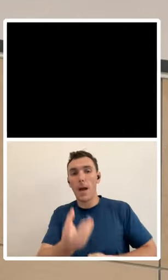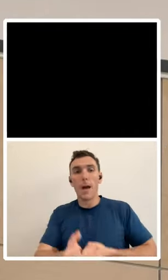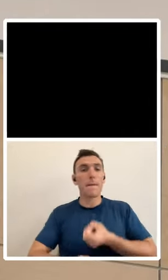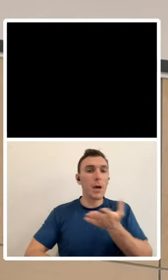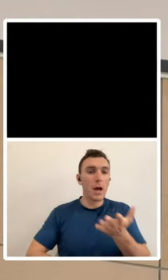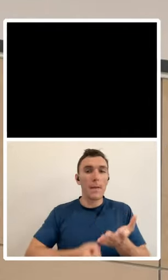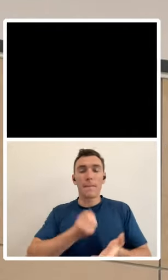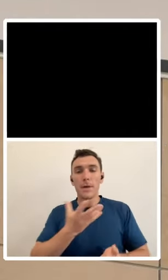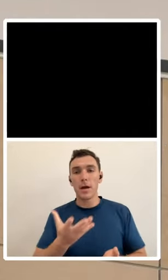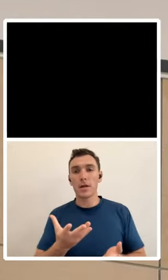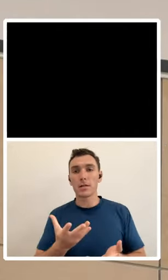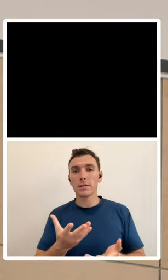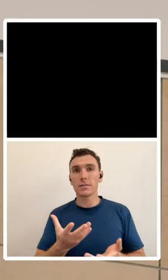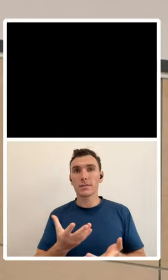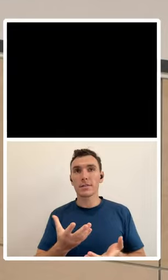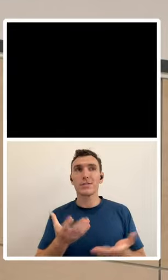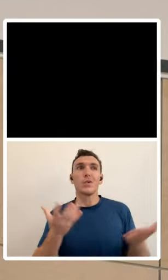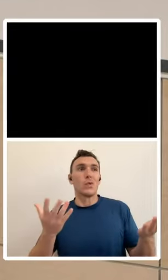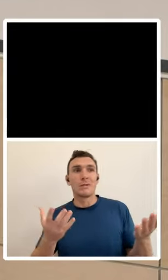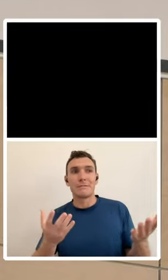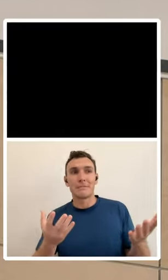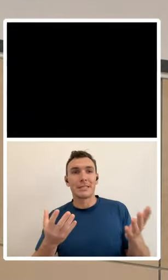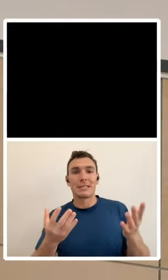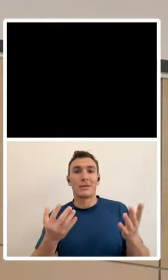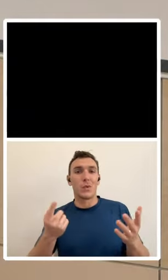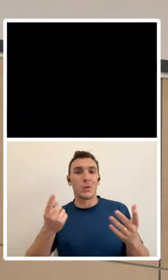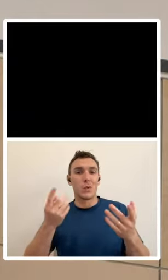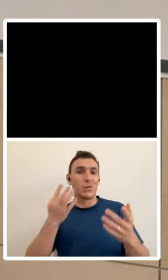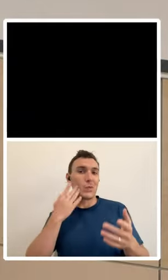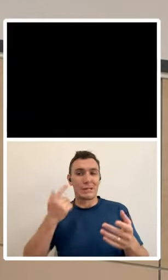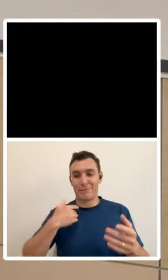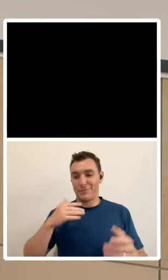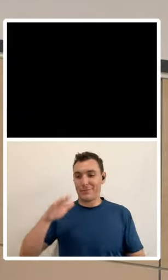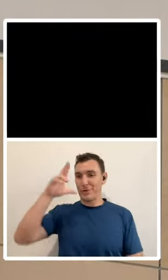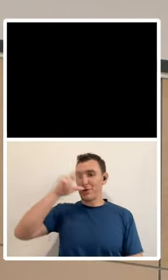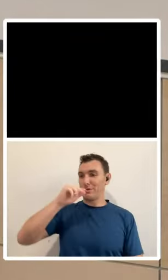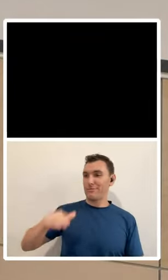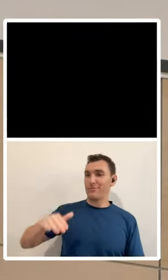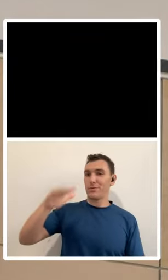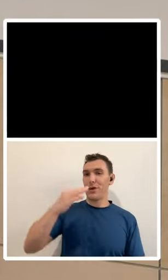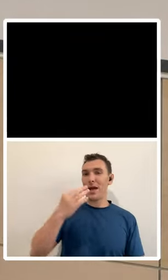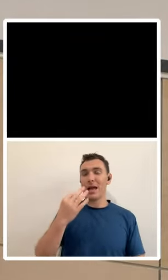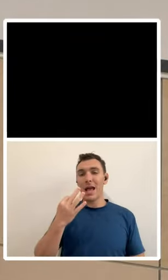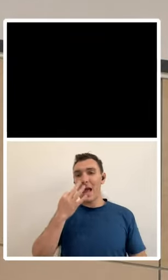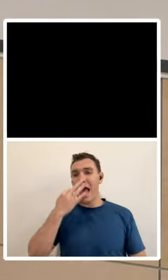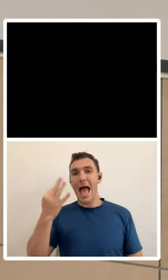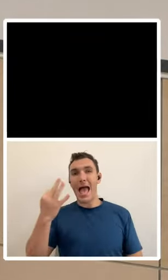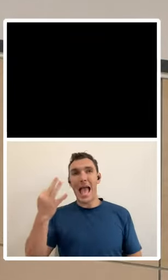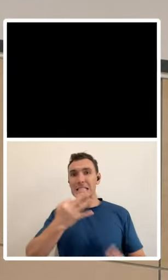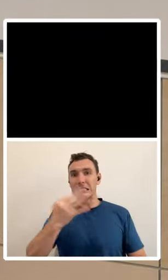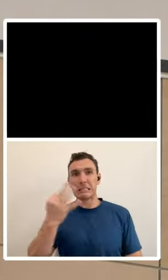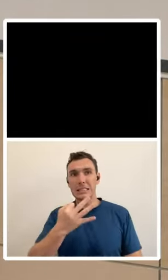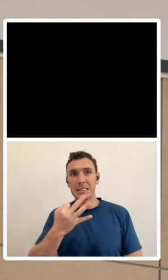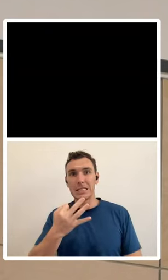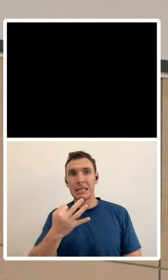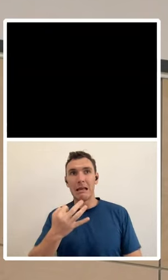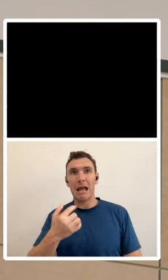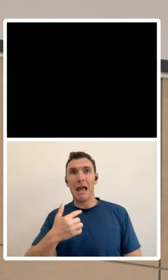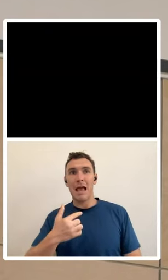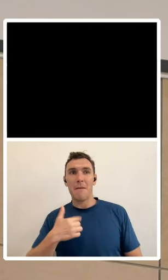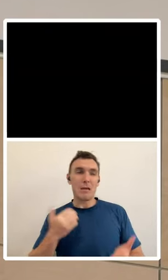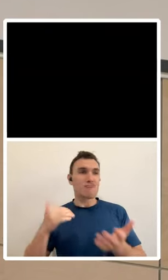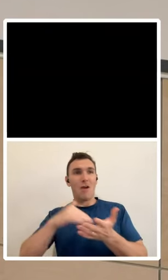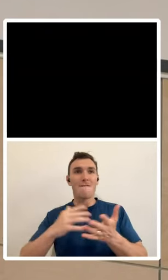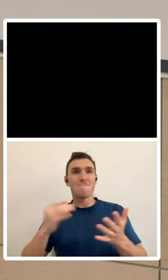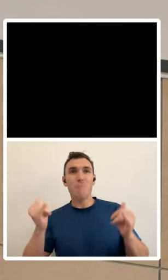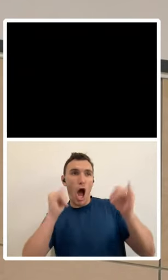massive bottle of cider, you know, thinking it's going to be a party, you know. Mm-hmm. With 21-year-old me walking onto the trading floor for the first time, because